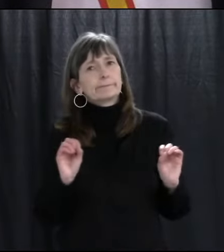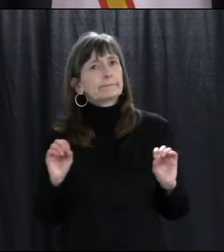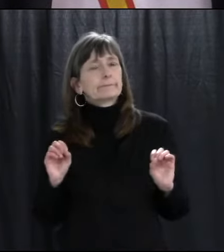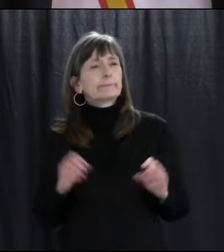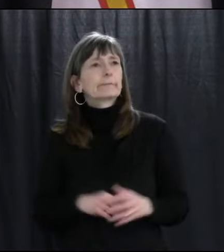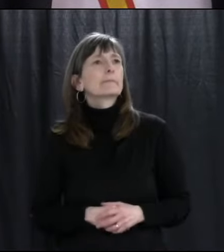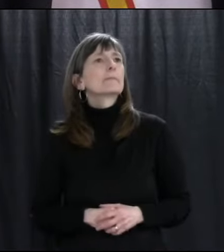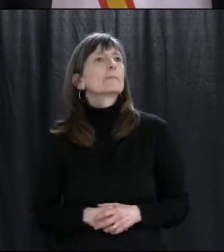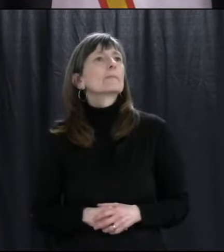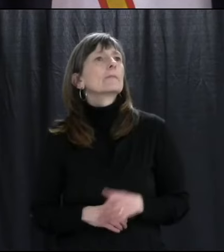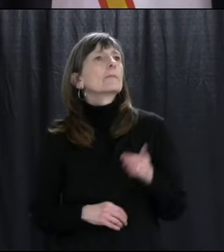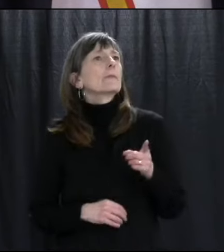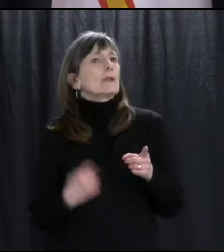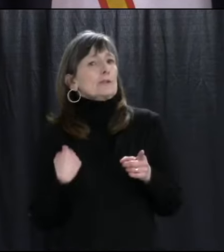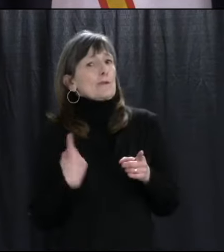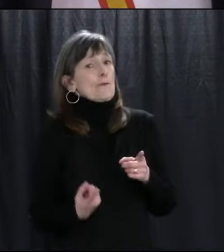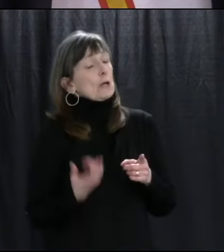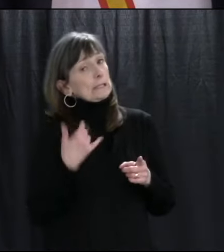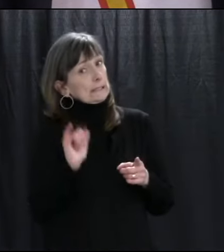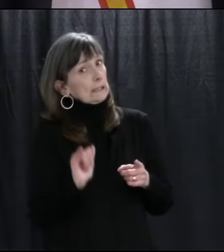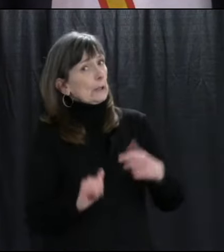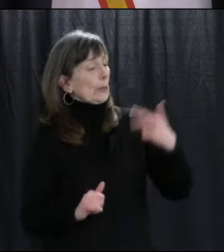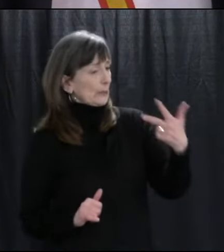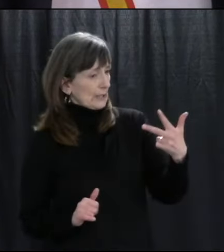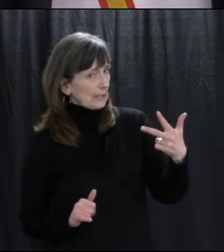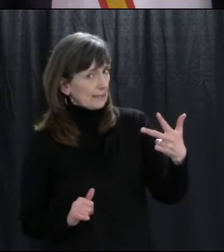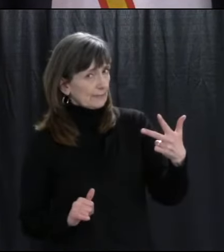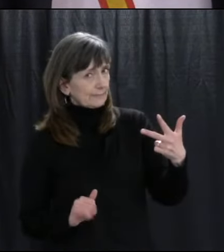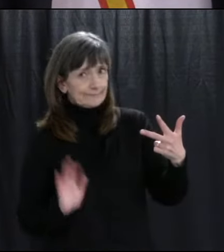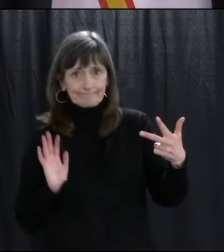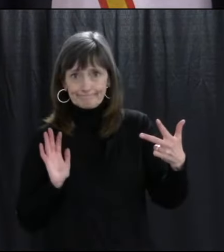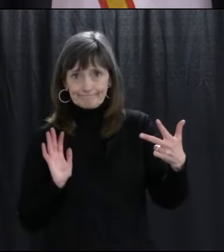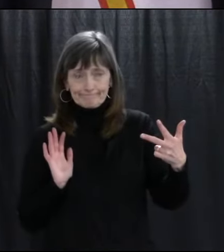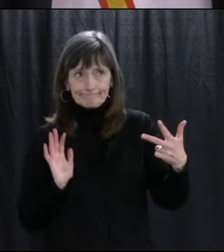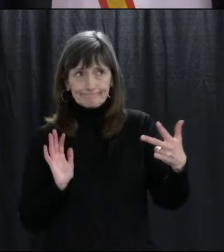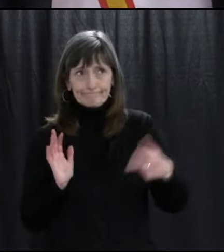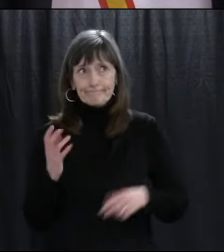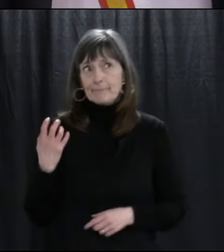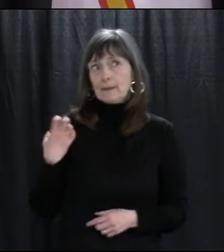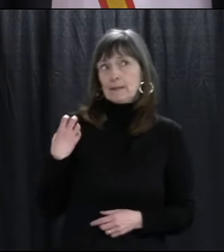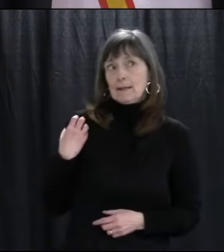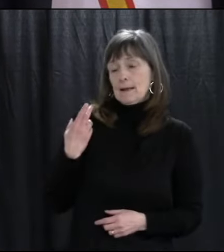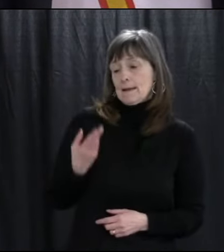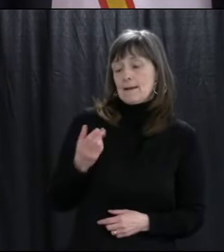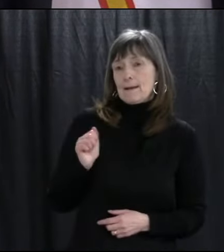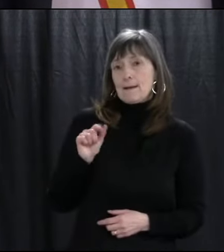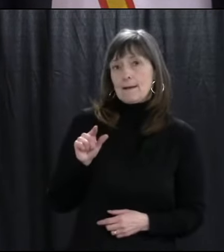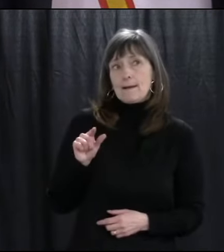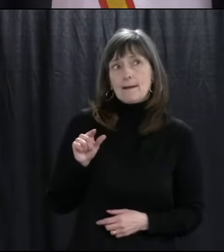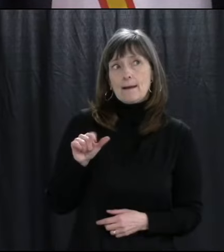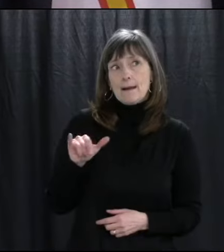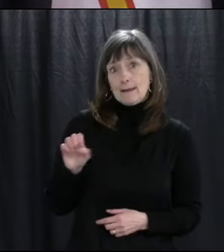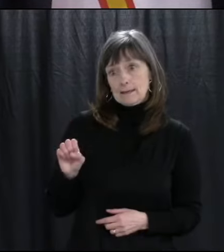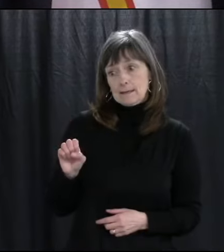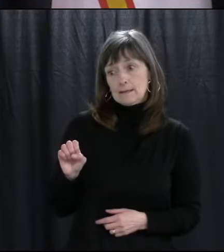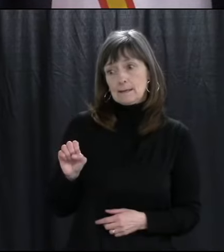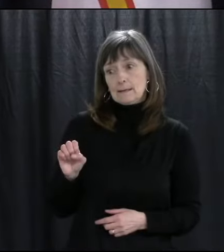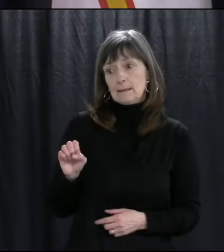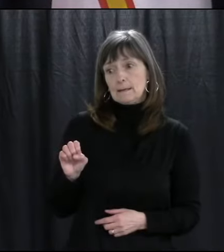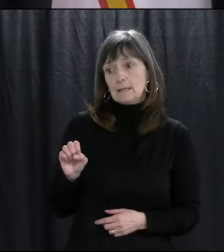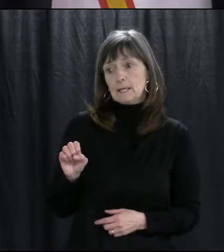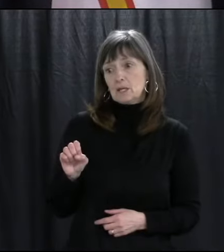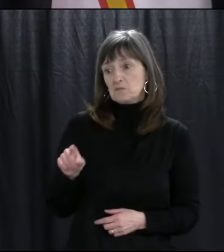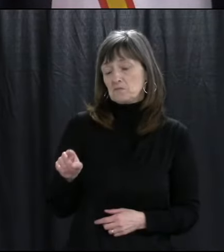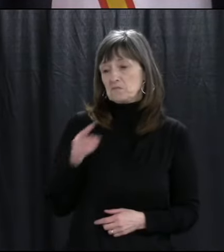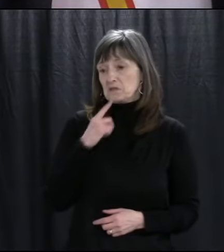We've so far still only have 3 cases. Dr. Haggie, several briefings ago, talked about the fact that we